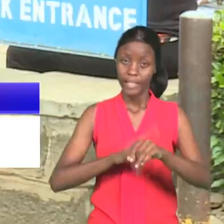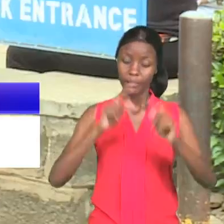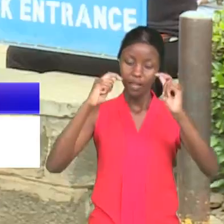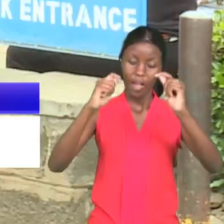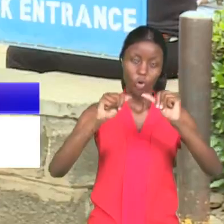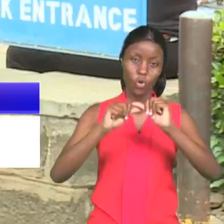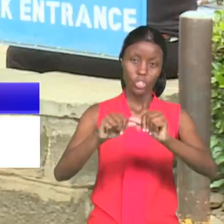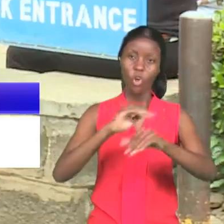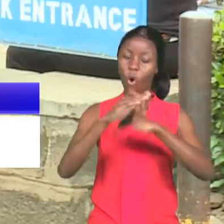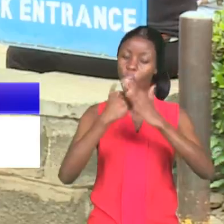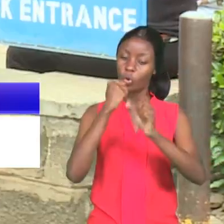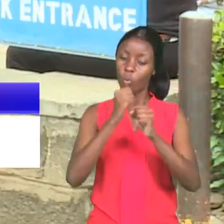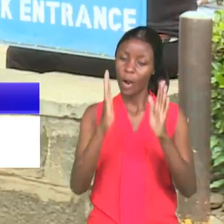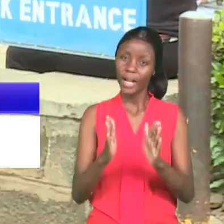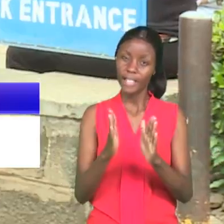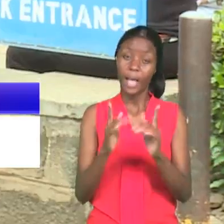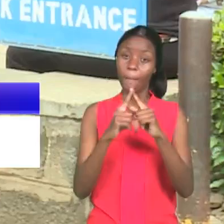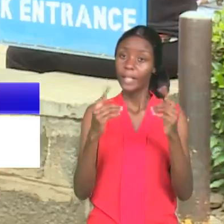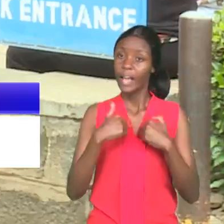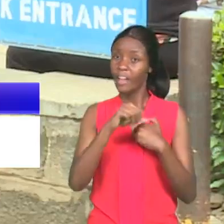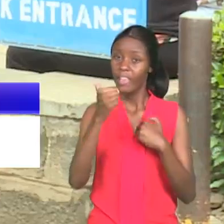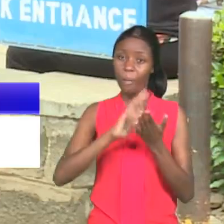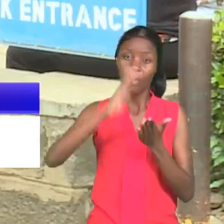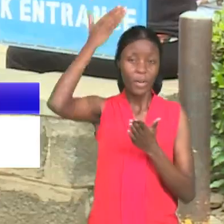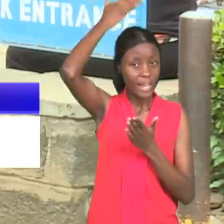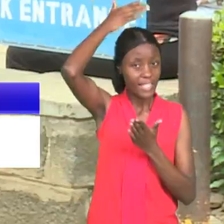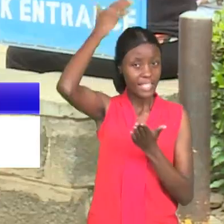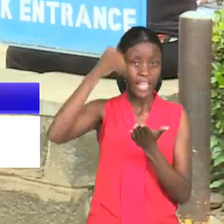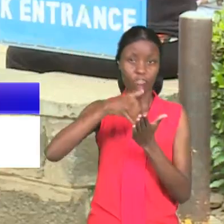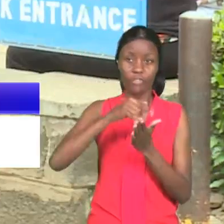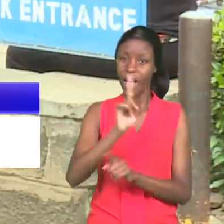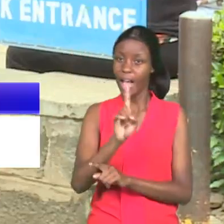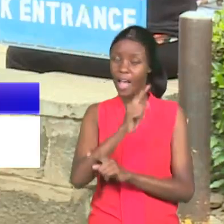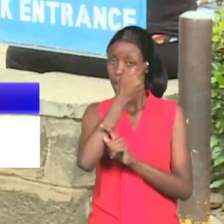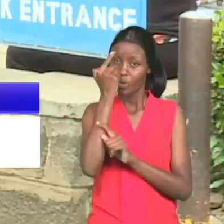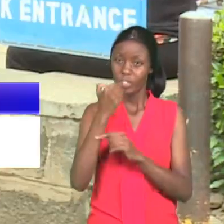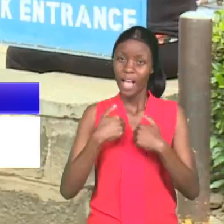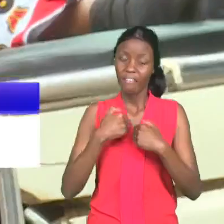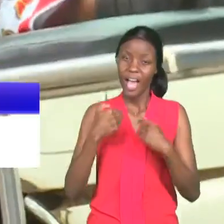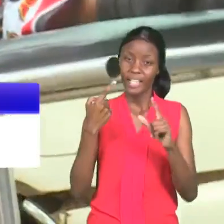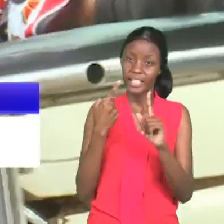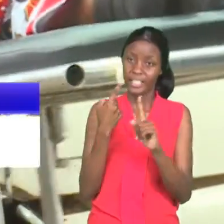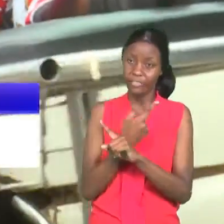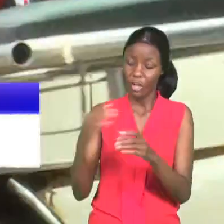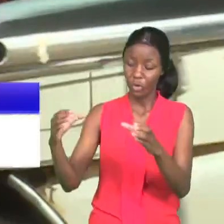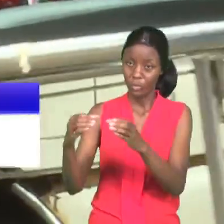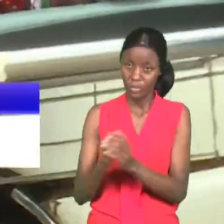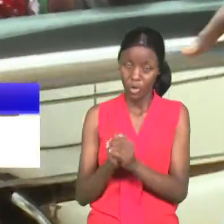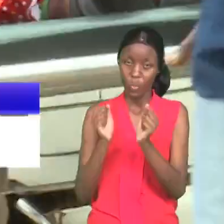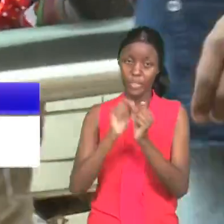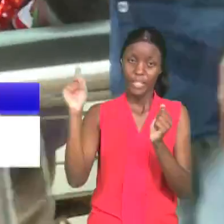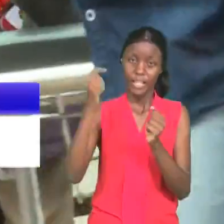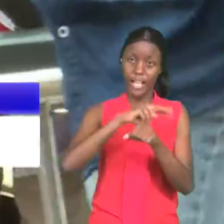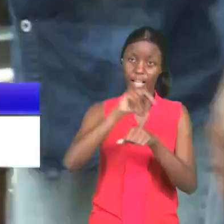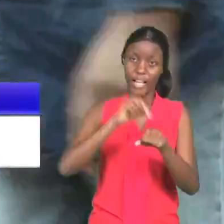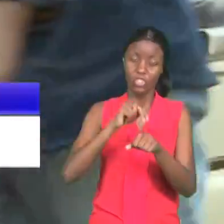all the workers at the hospital, it also emerged that most of the nurses did not take part since they are under a different union known as the Kenya National Union of Nurses. A spot check